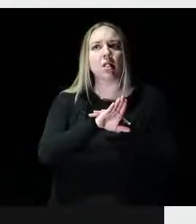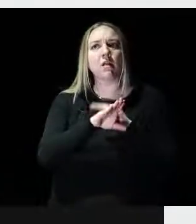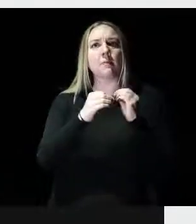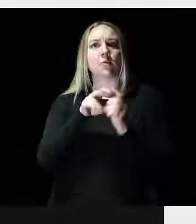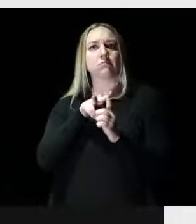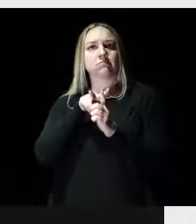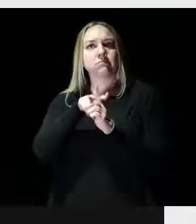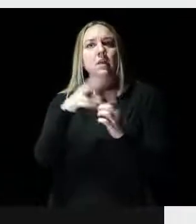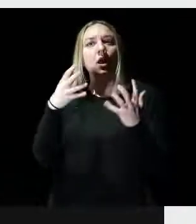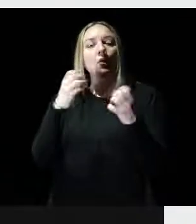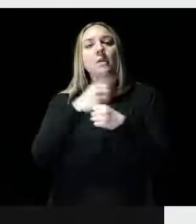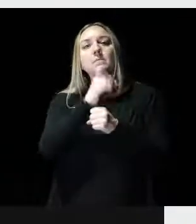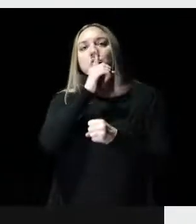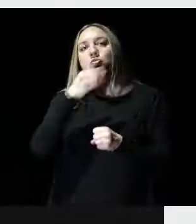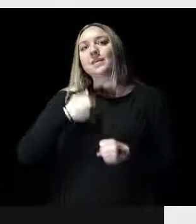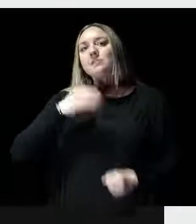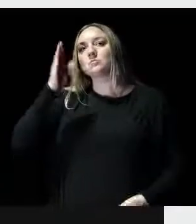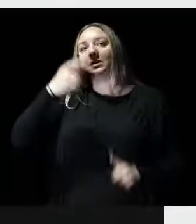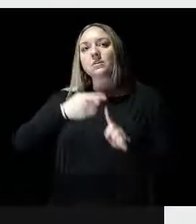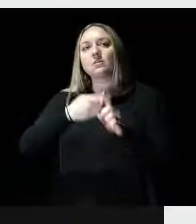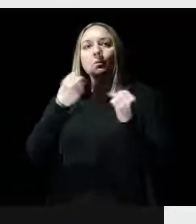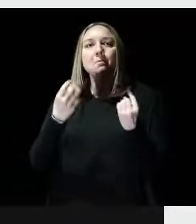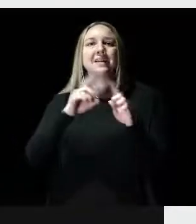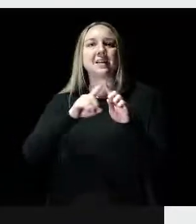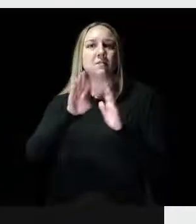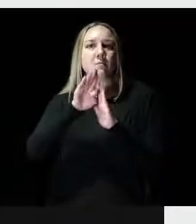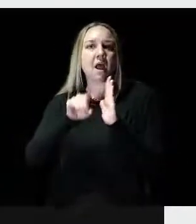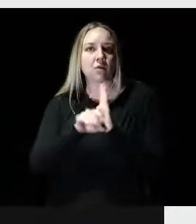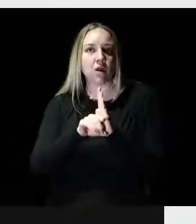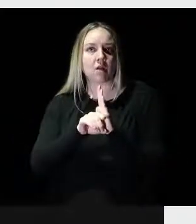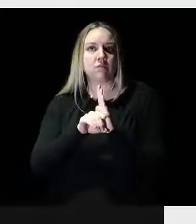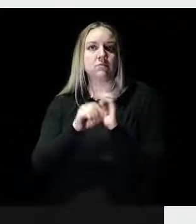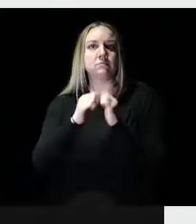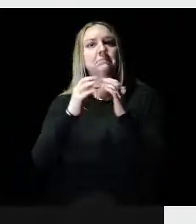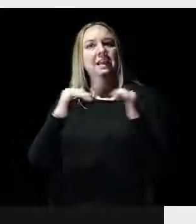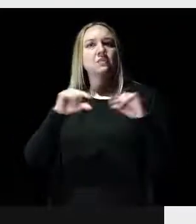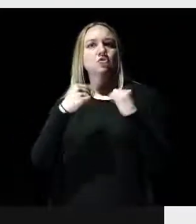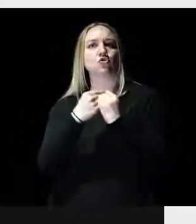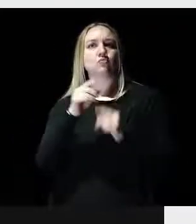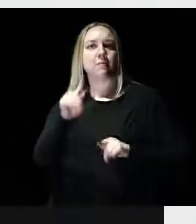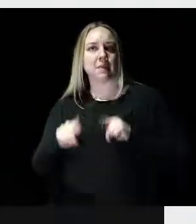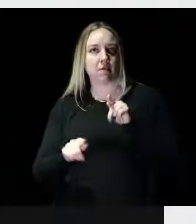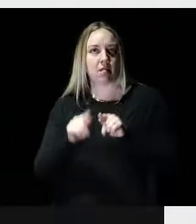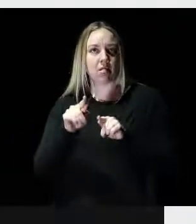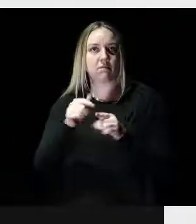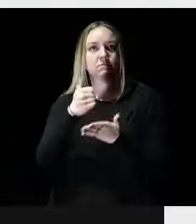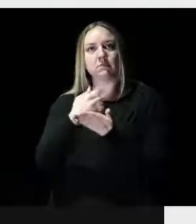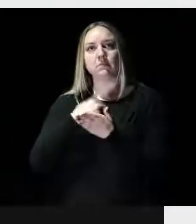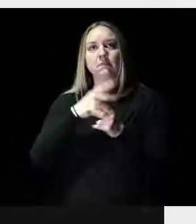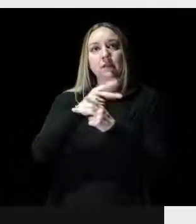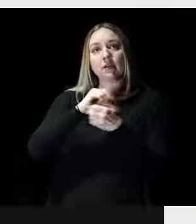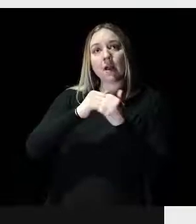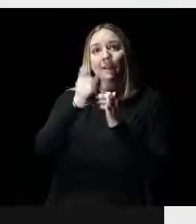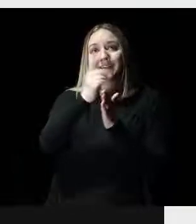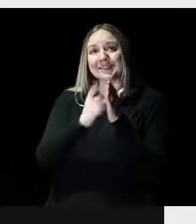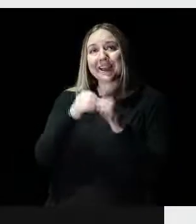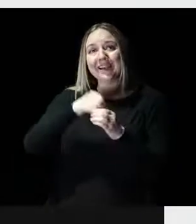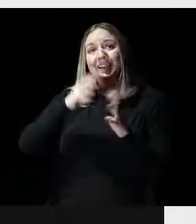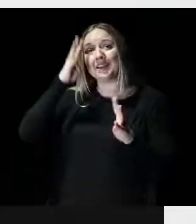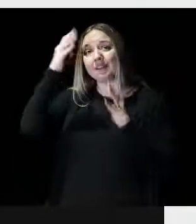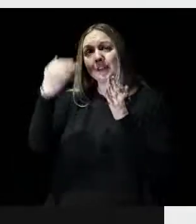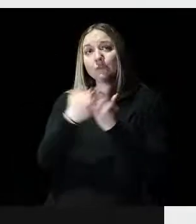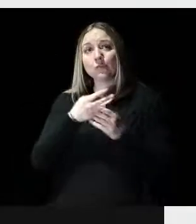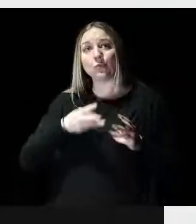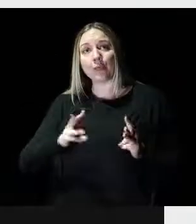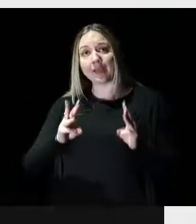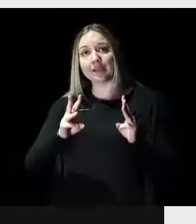from diverse and underrepresented backgrounds who help us to consider design in innovative ways. The Vignelli's